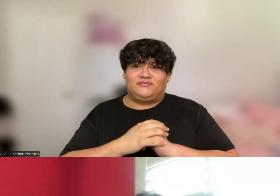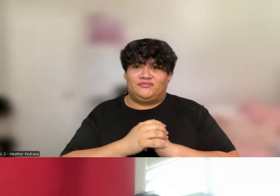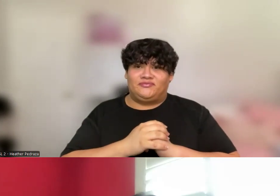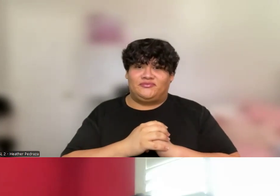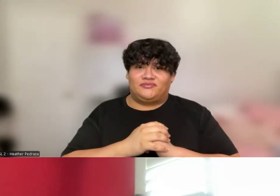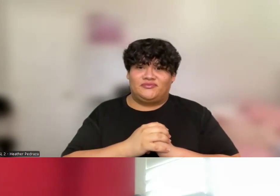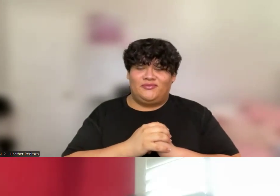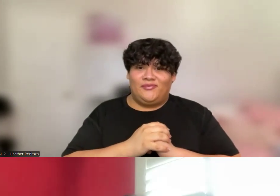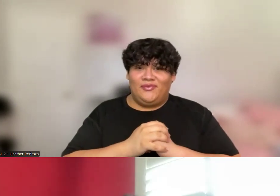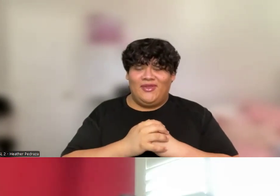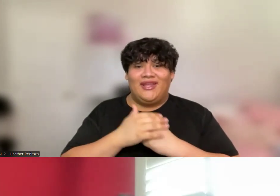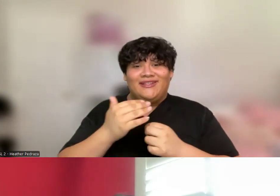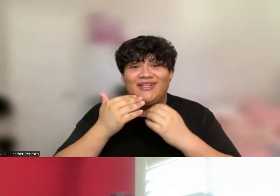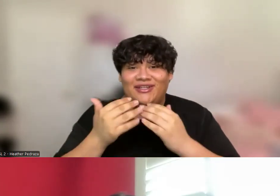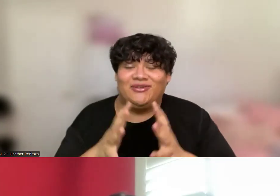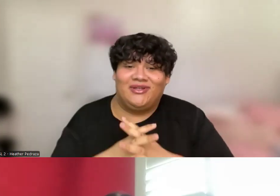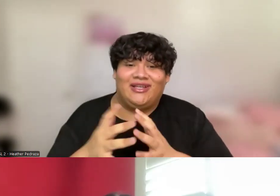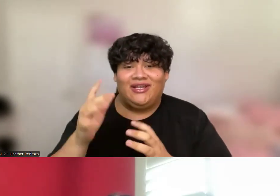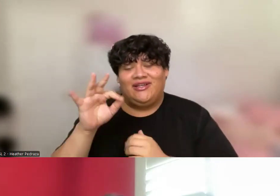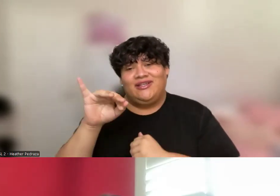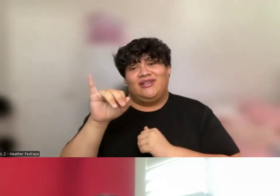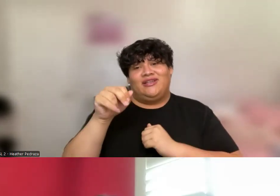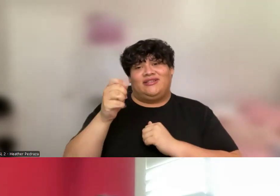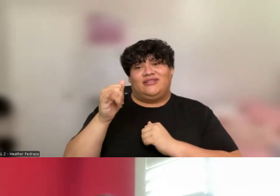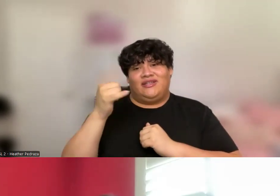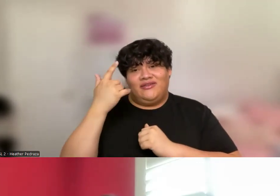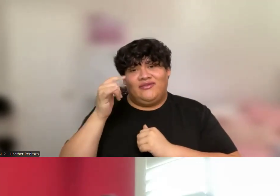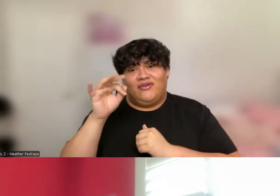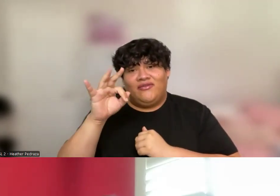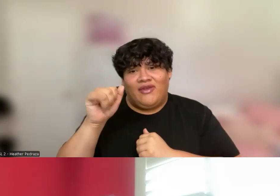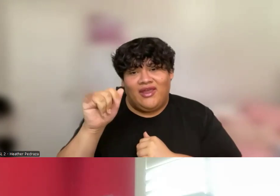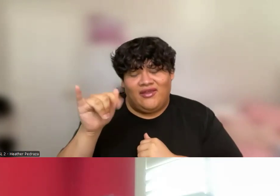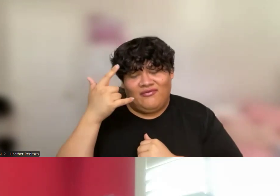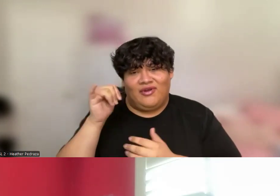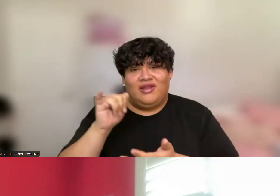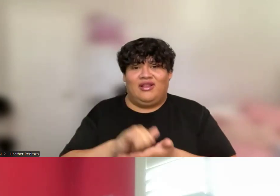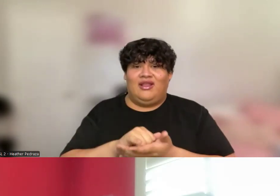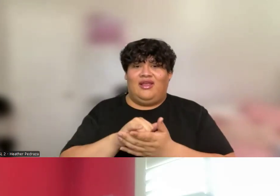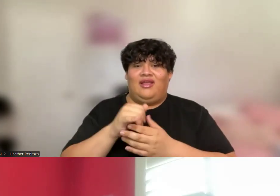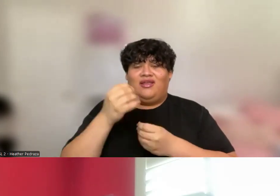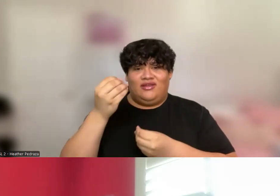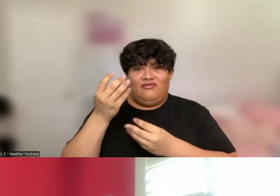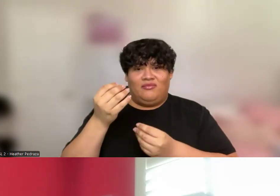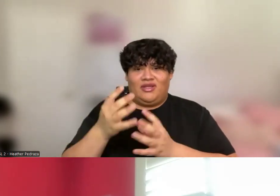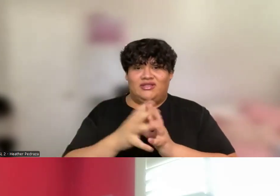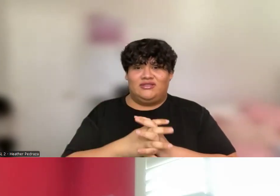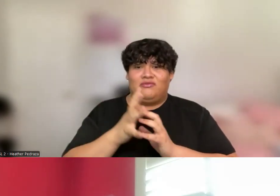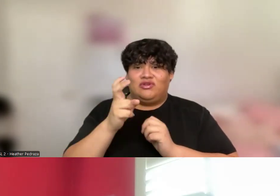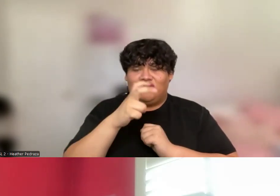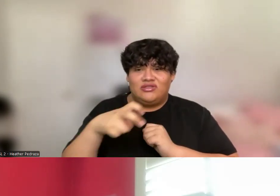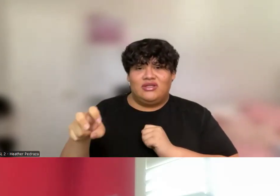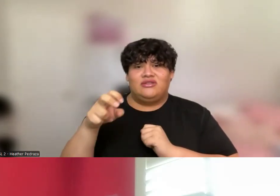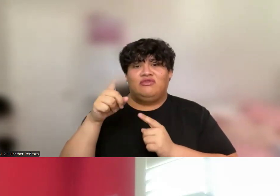Yeah. Well, thank you again, Faye, for those updates and that history. At this time, we'd like to transition to Sarah